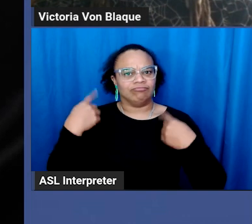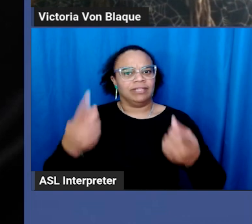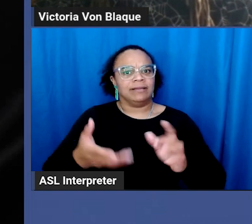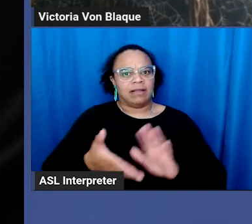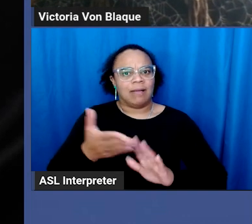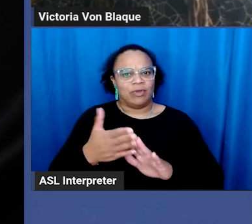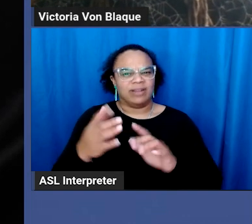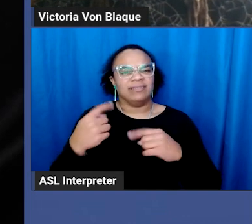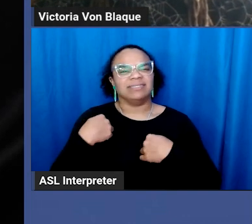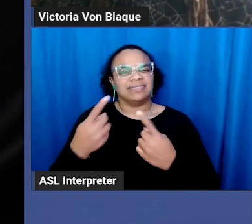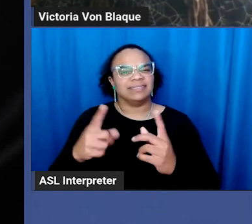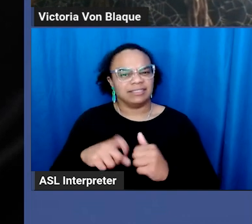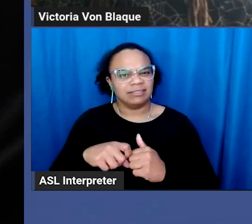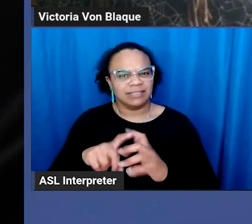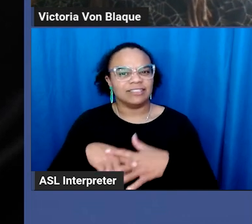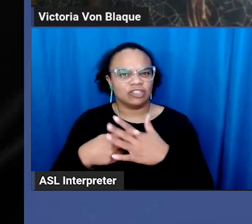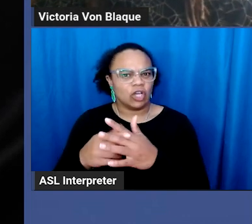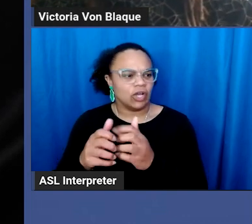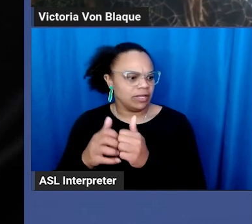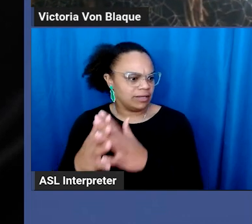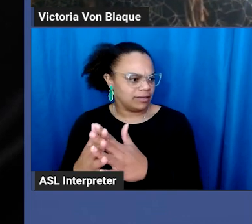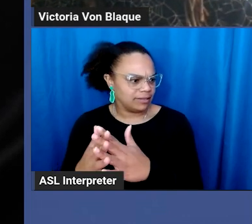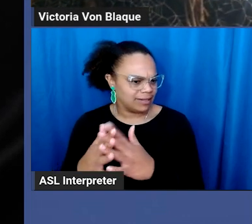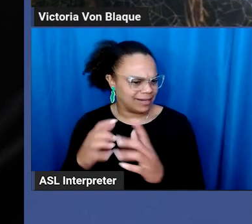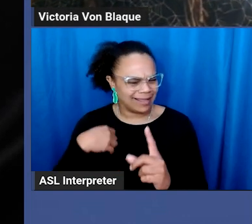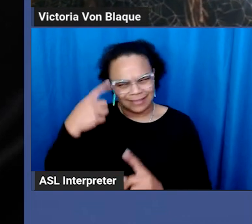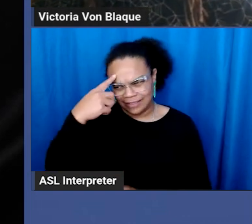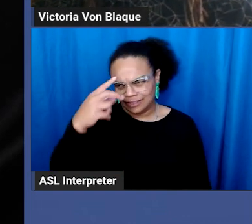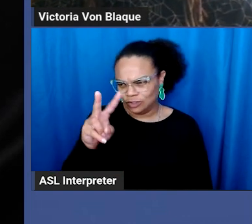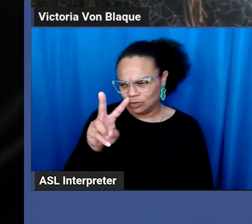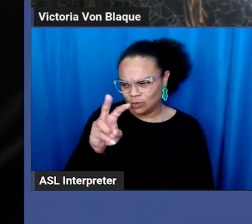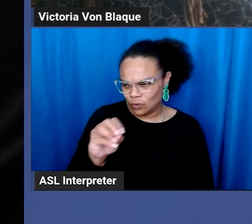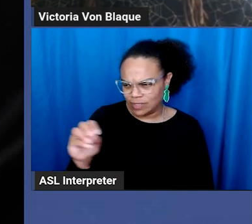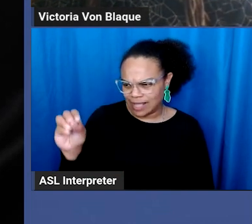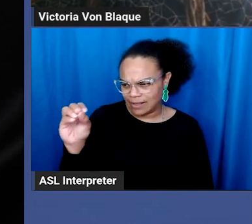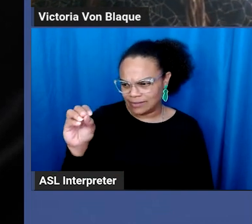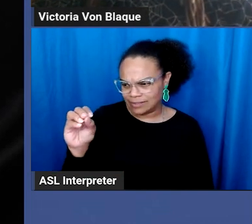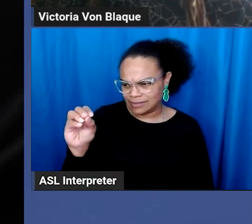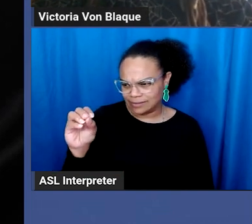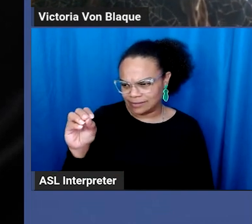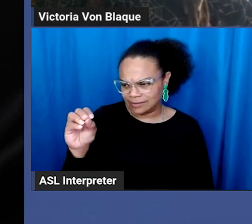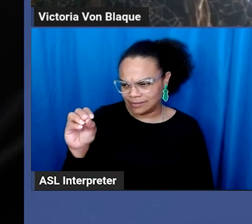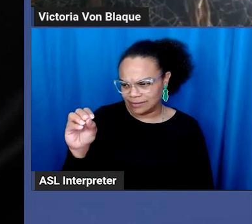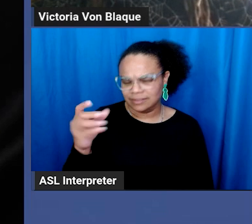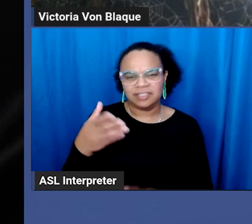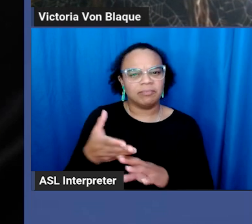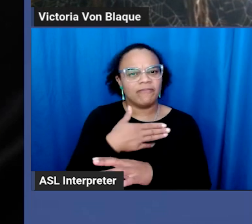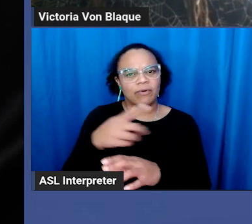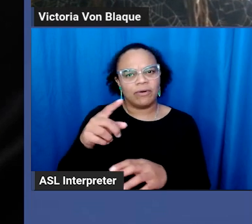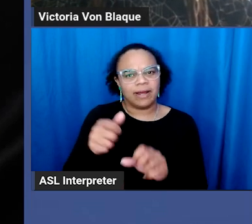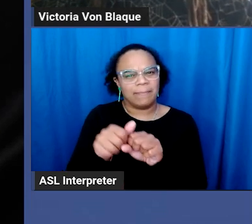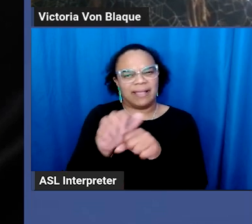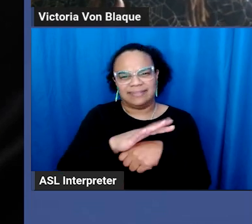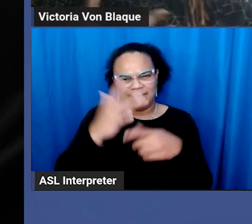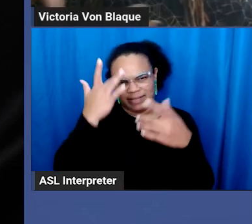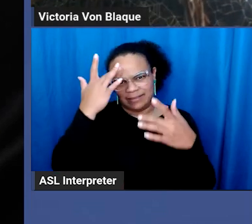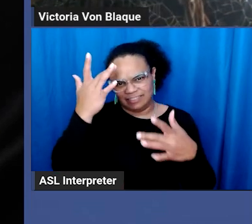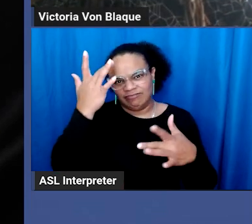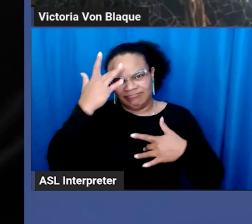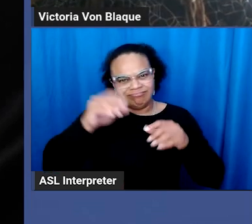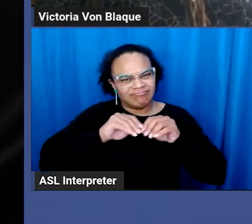inception in, I believe it was 2000, right before the pandemic. As you can